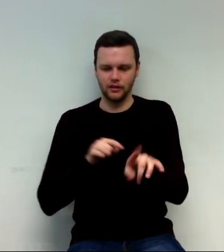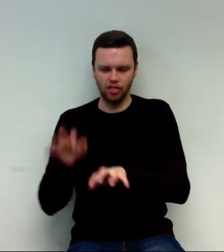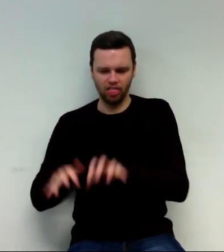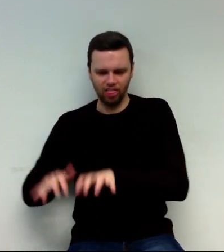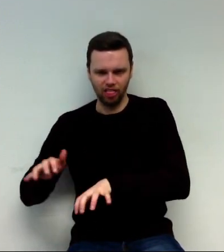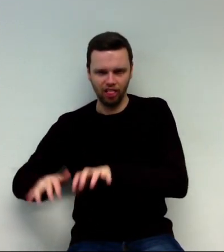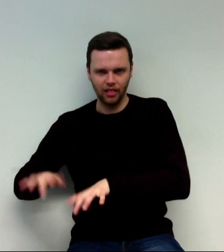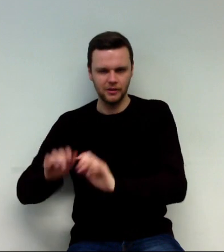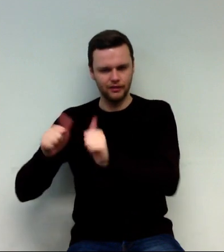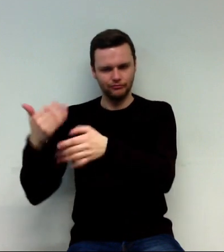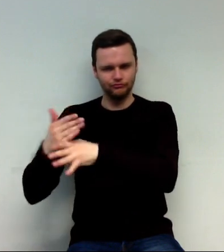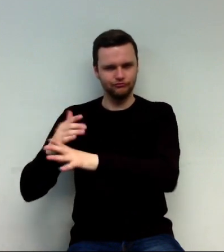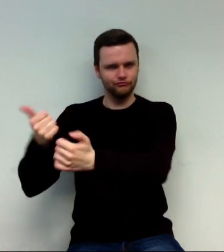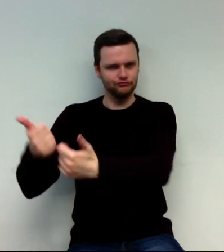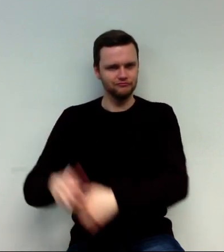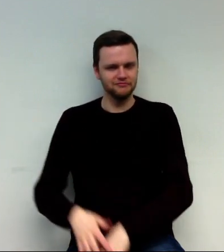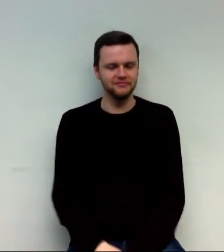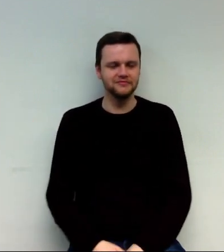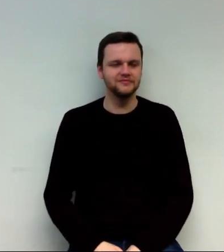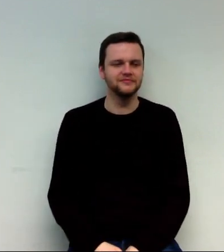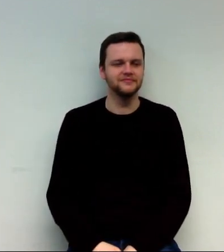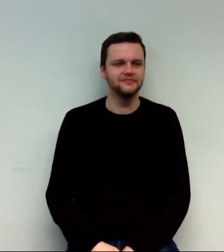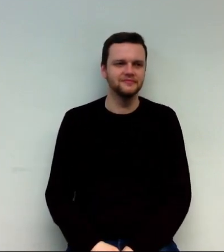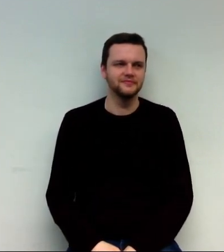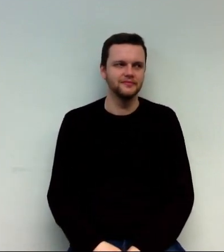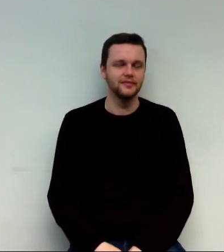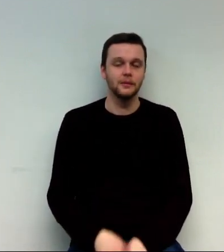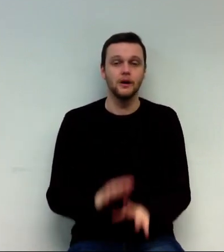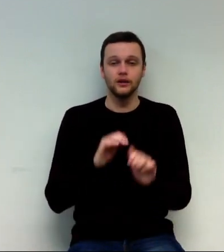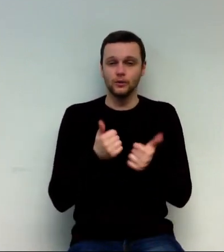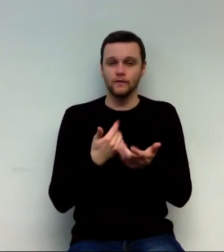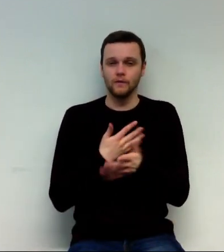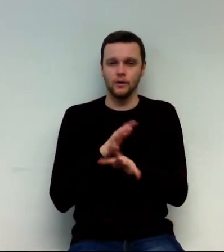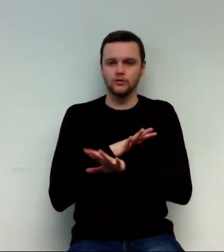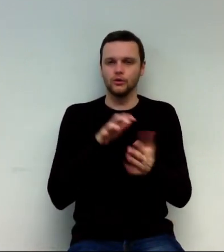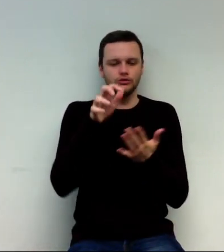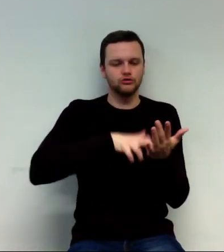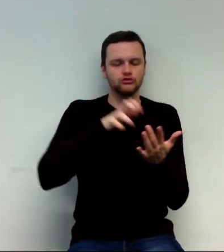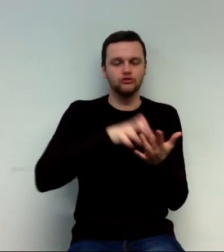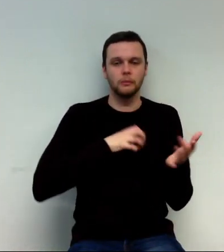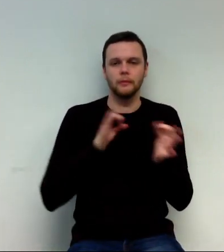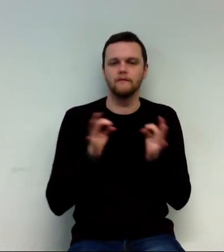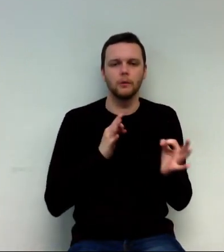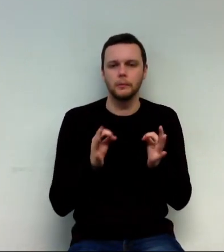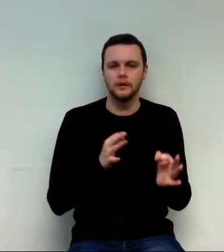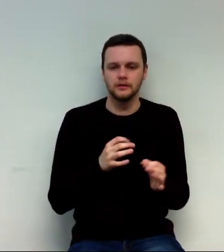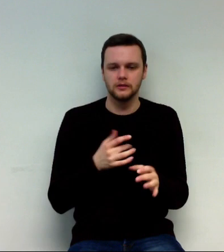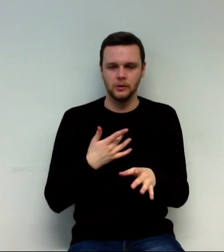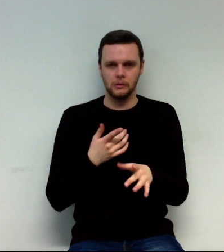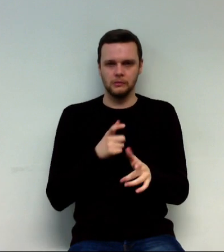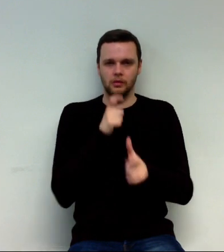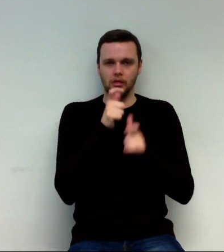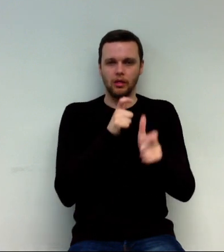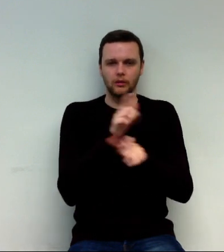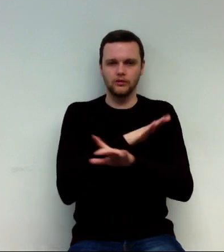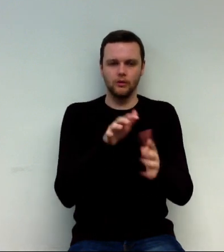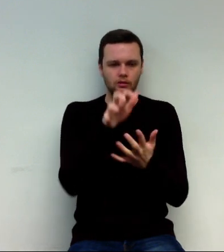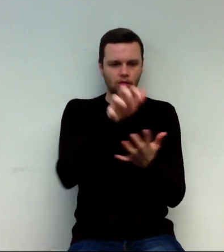like it's best suited for an unscripted performance where the dialogue is unclear.